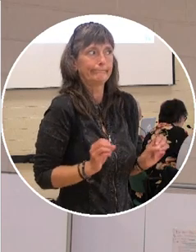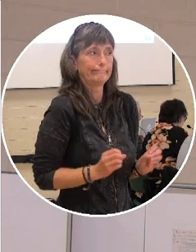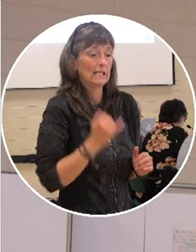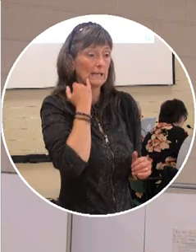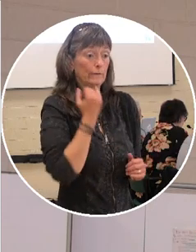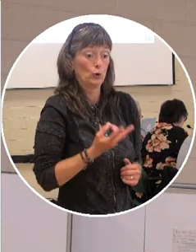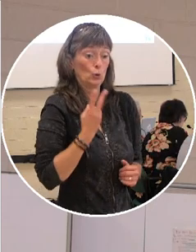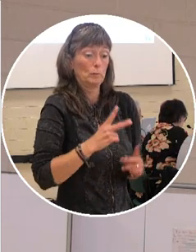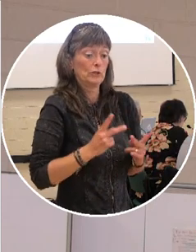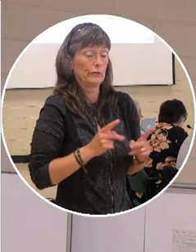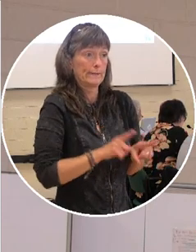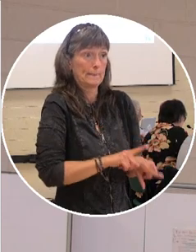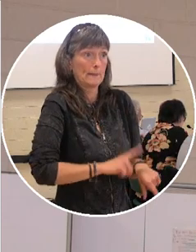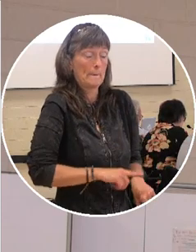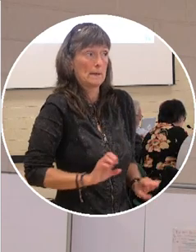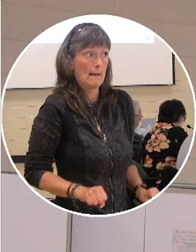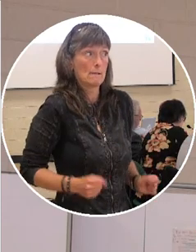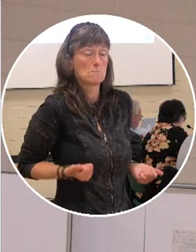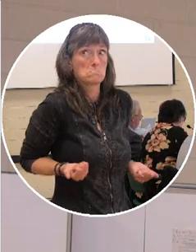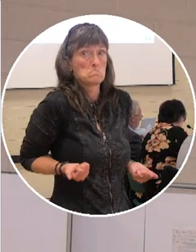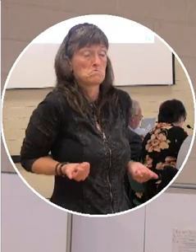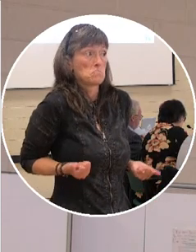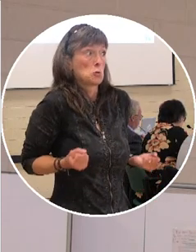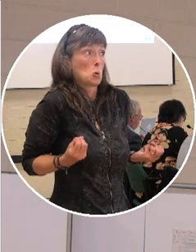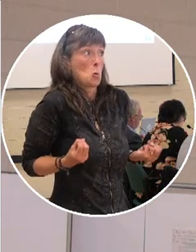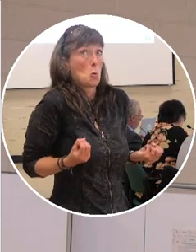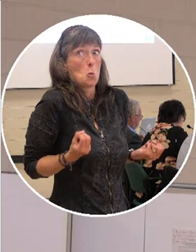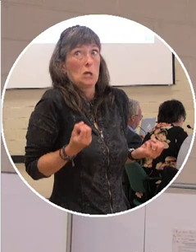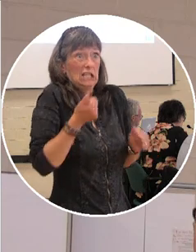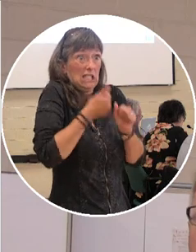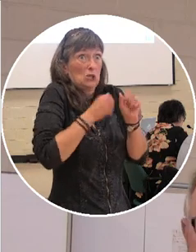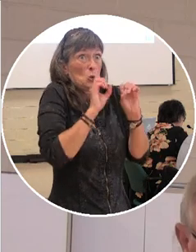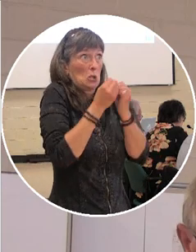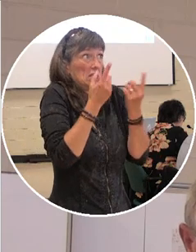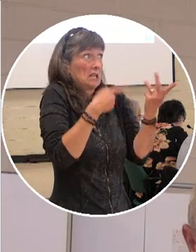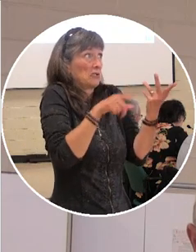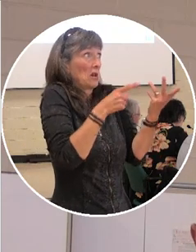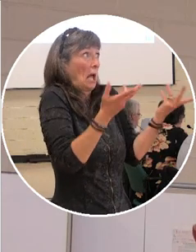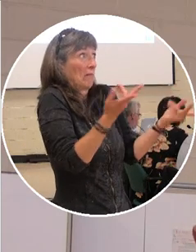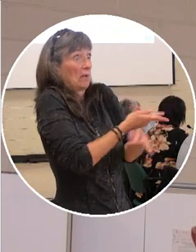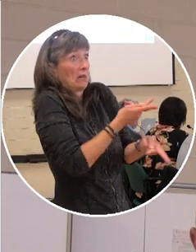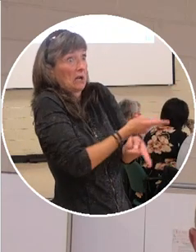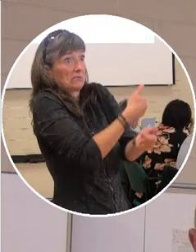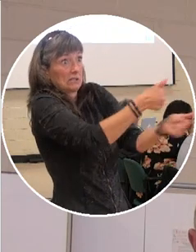so all organizations are left to sink or swim on their own.